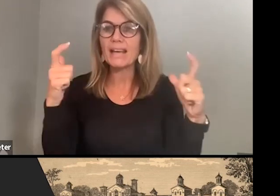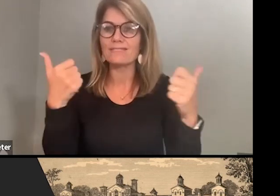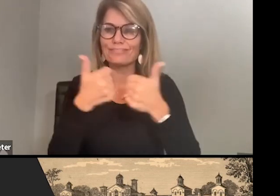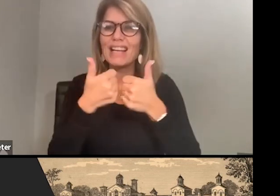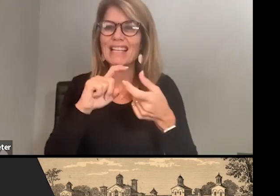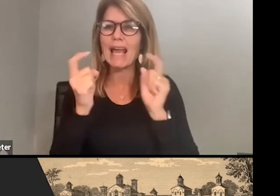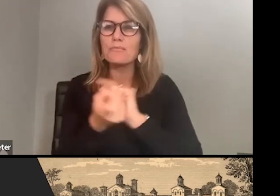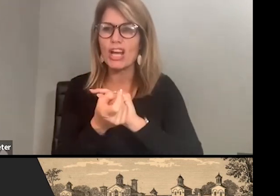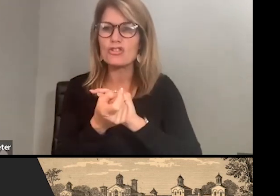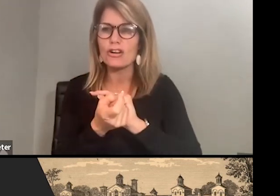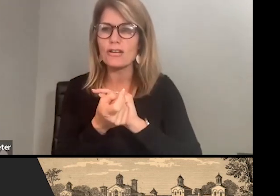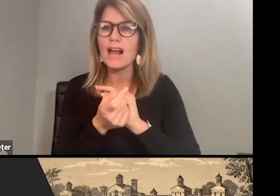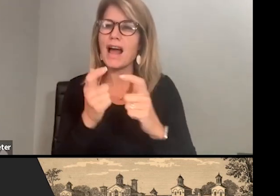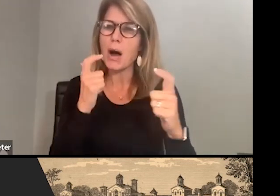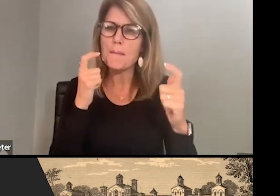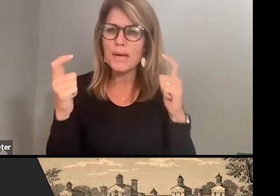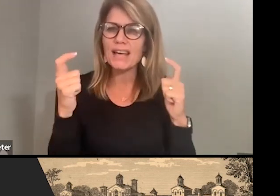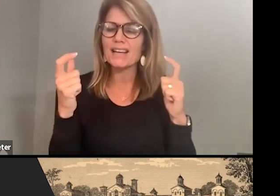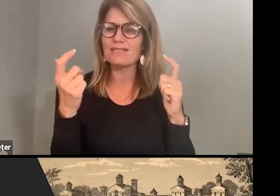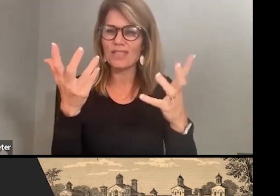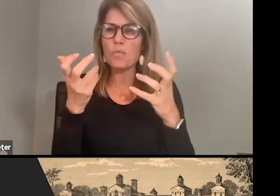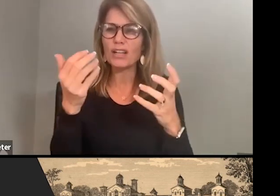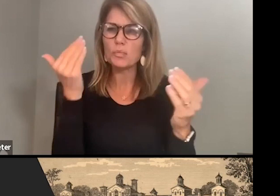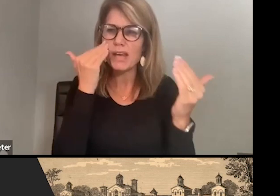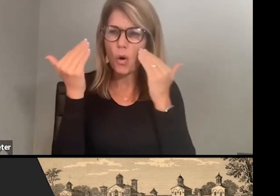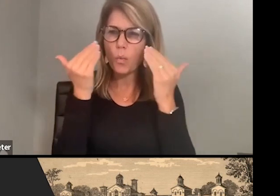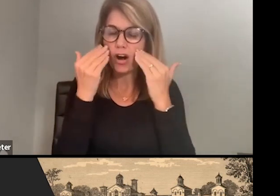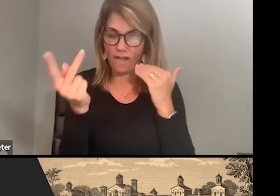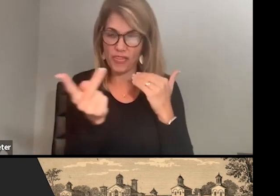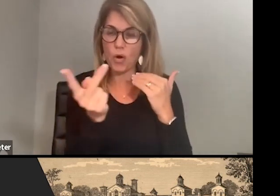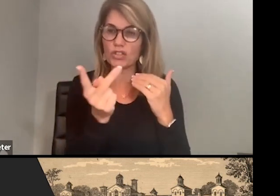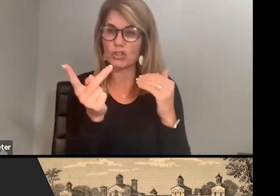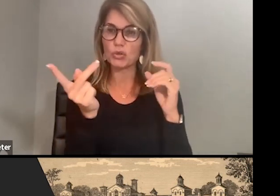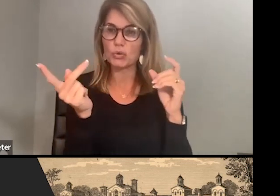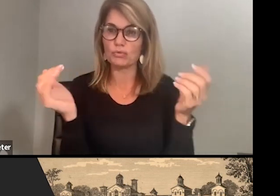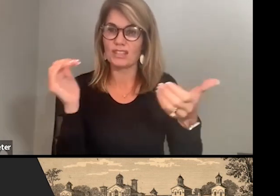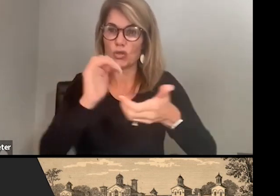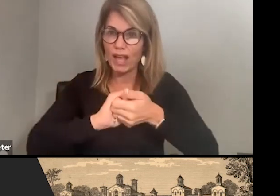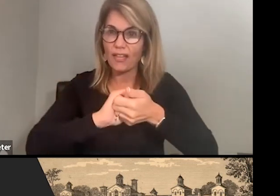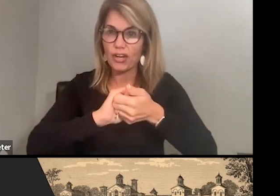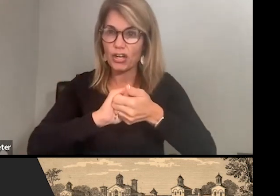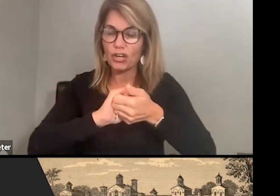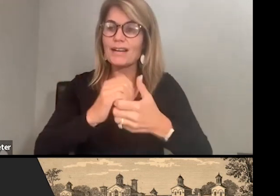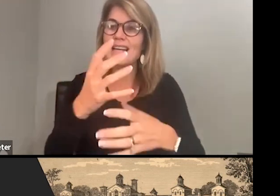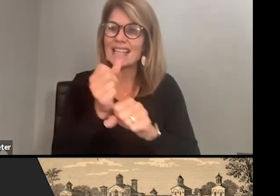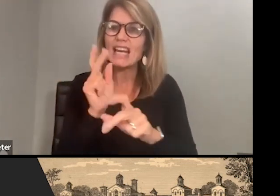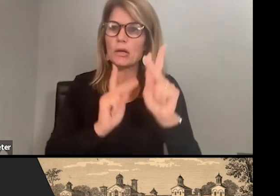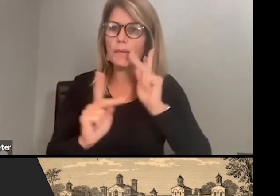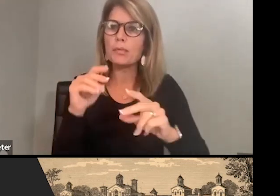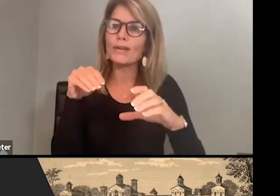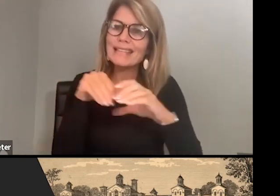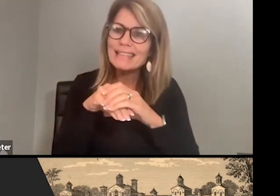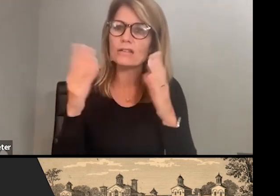to have some awareness of those two activities which are related to getting people into services faster and